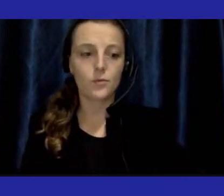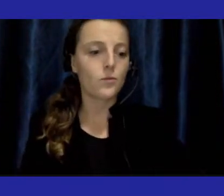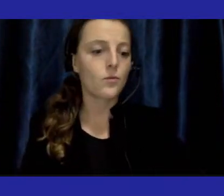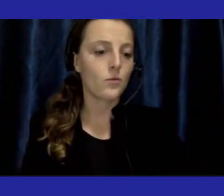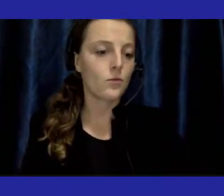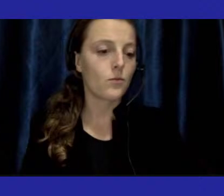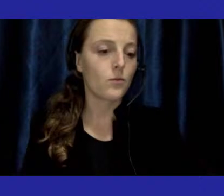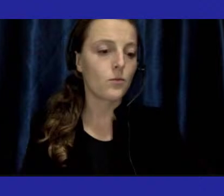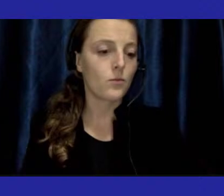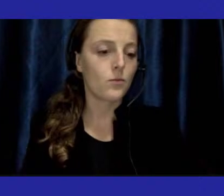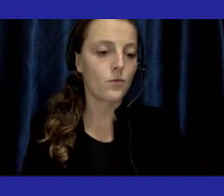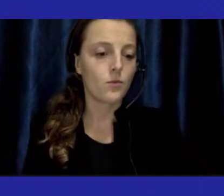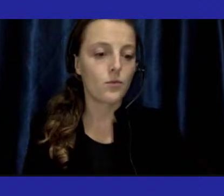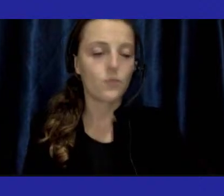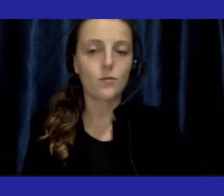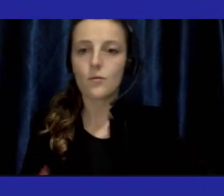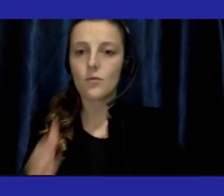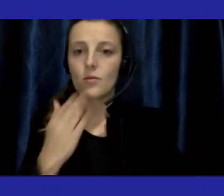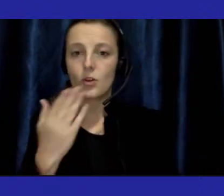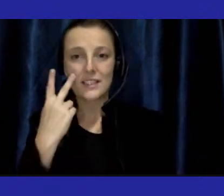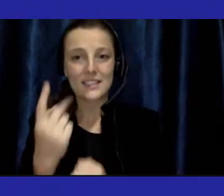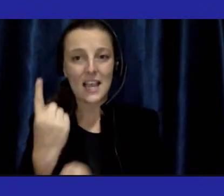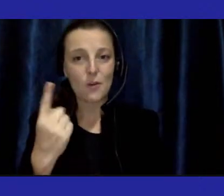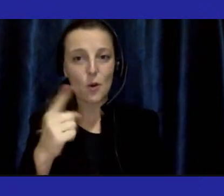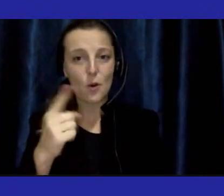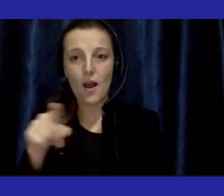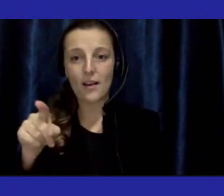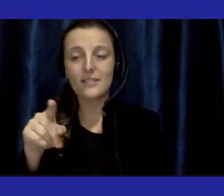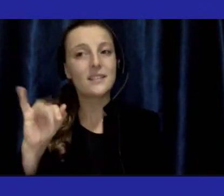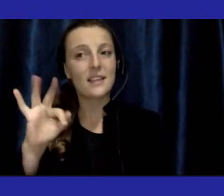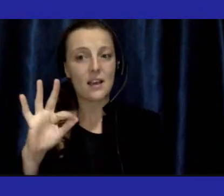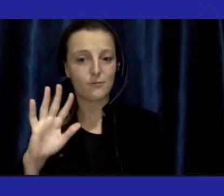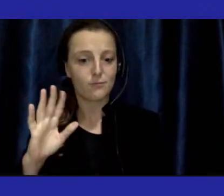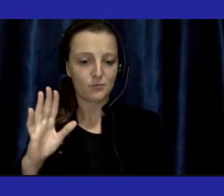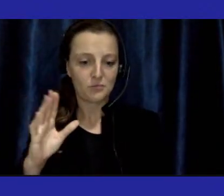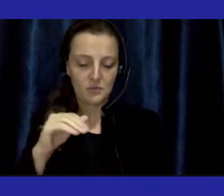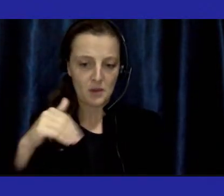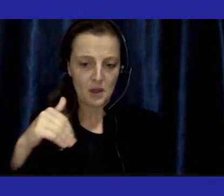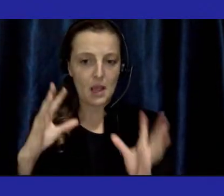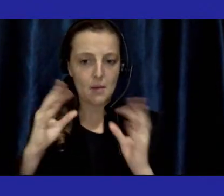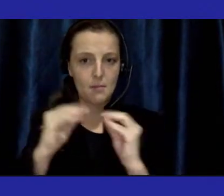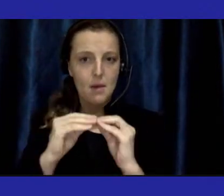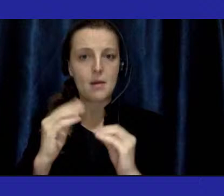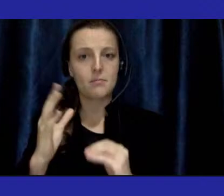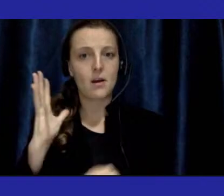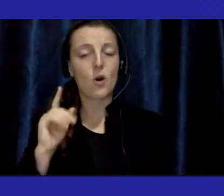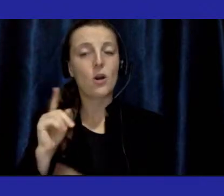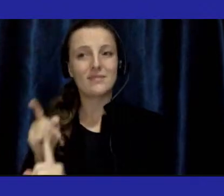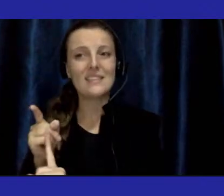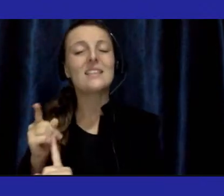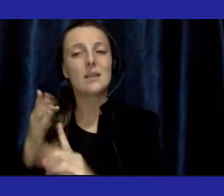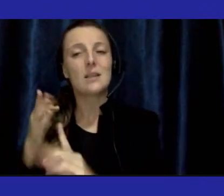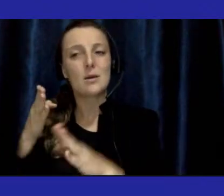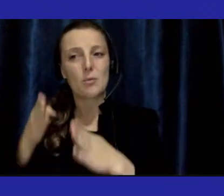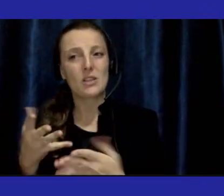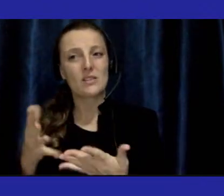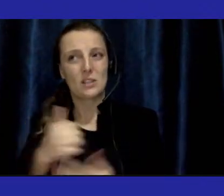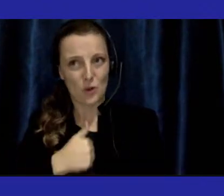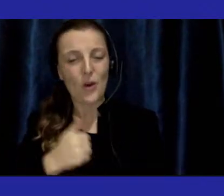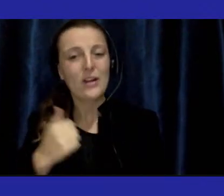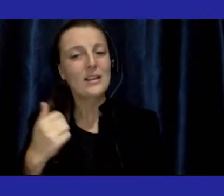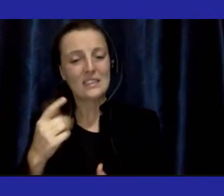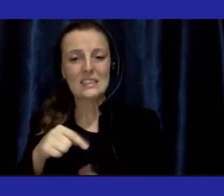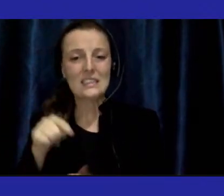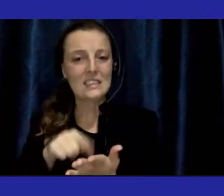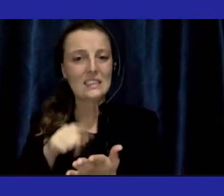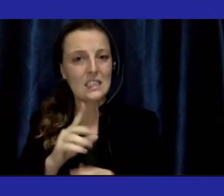who I haven't met before. Deb sends her apologies, but she expressed that this is a very important meeting to her, and so she wanted to make sure the intergovernmental voice was